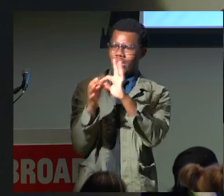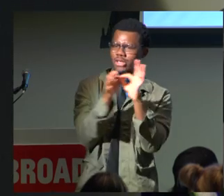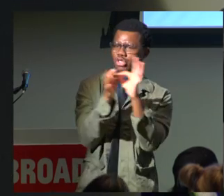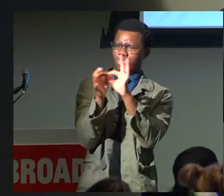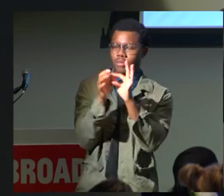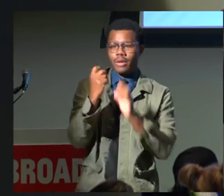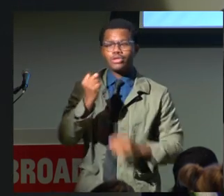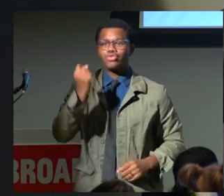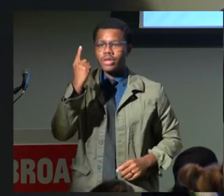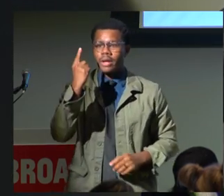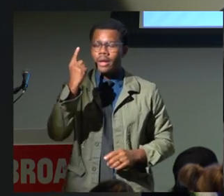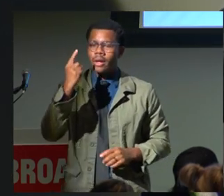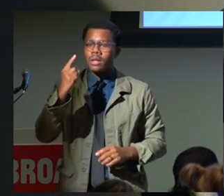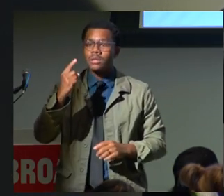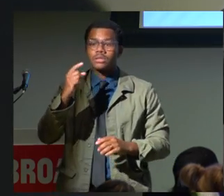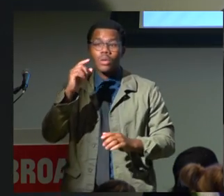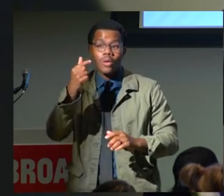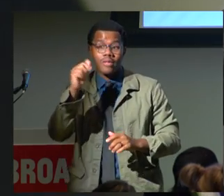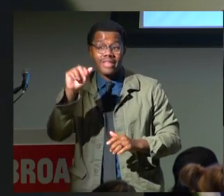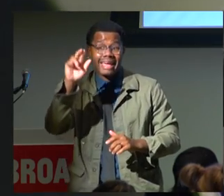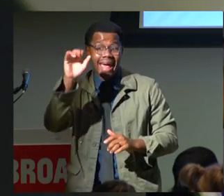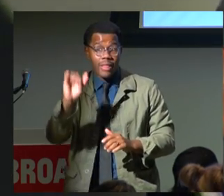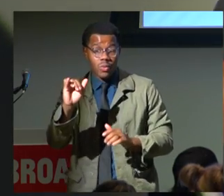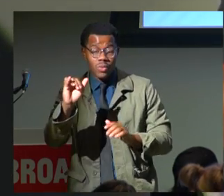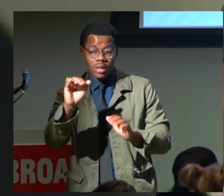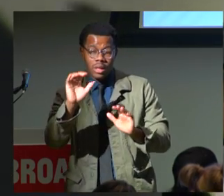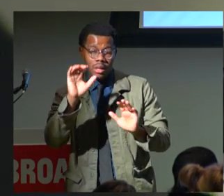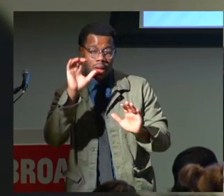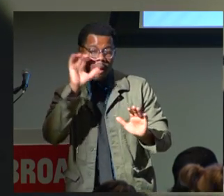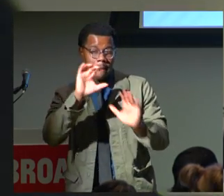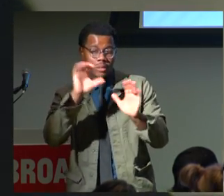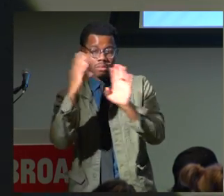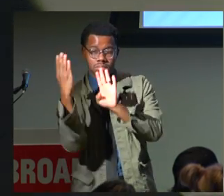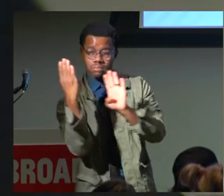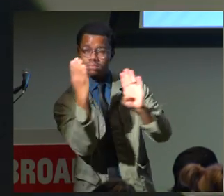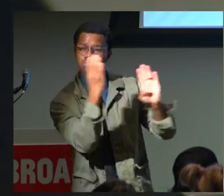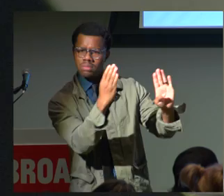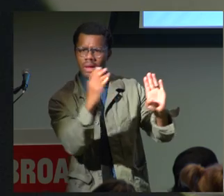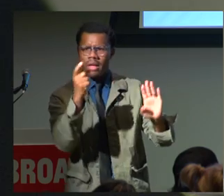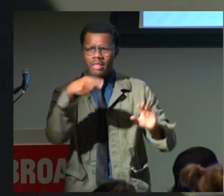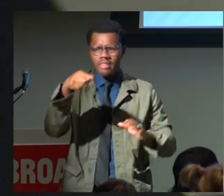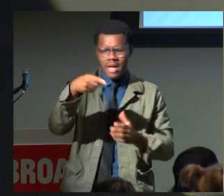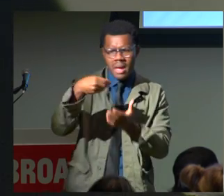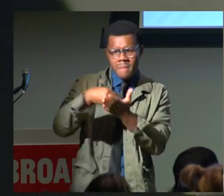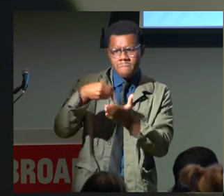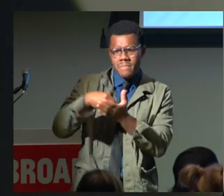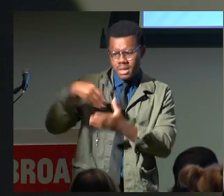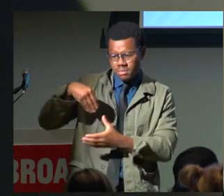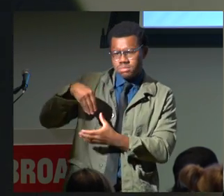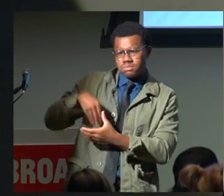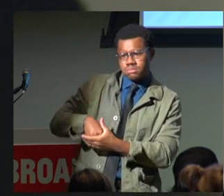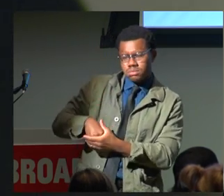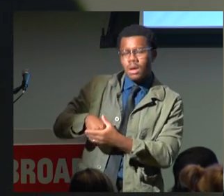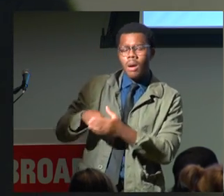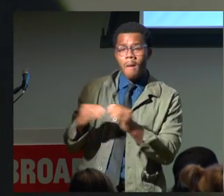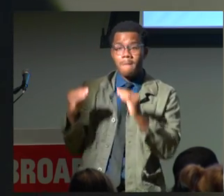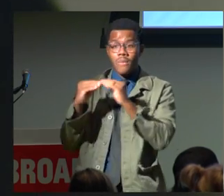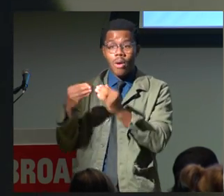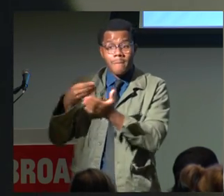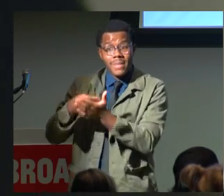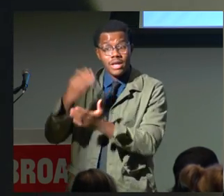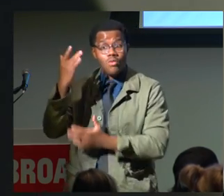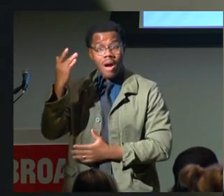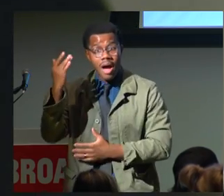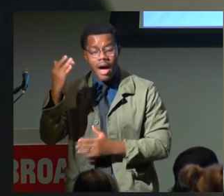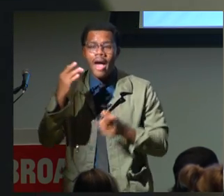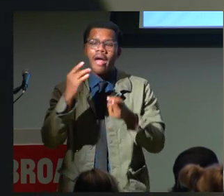extra 500, not sorry to put you on blast, Gagosian. They make that extra money that they make more than every other dealer for a reason, in my opinion.